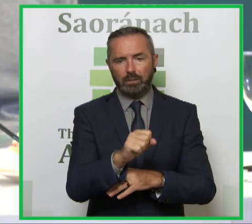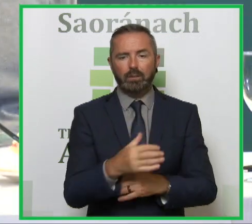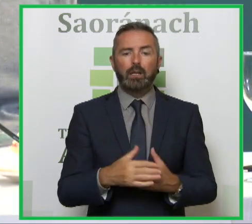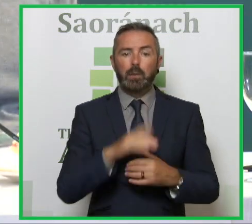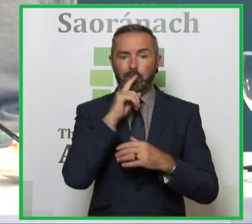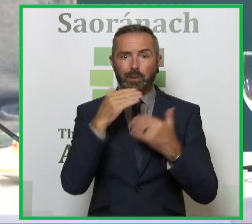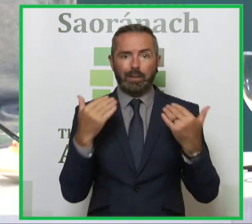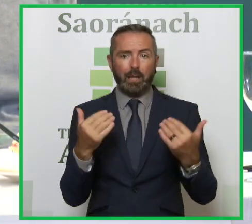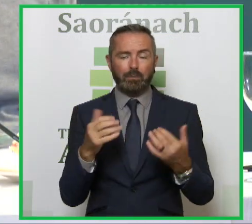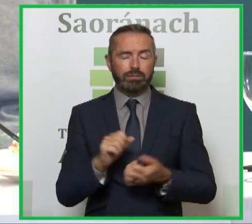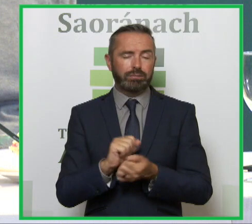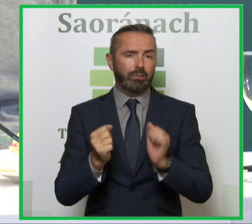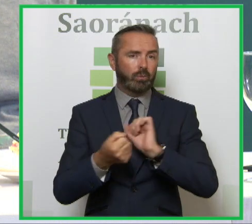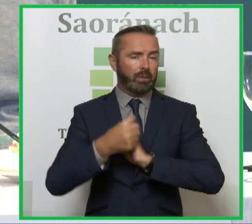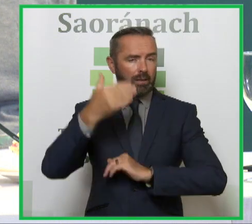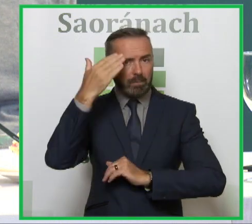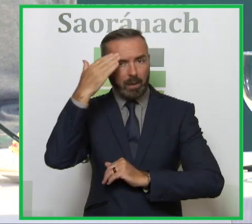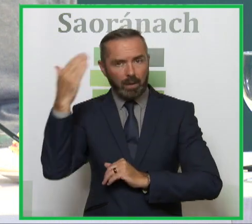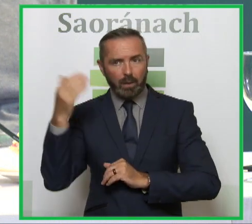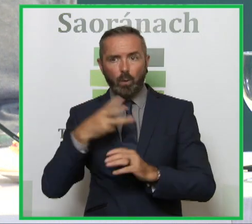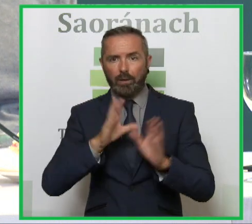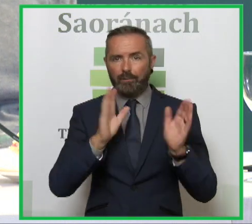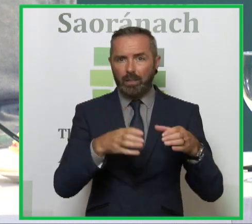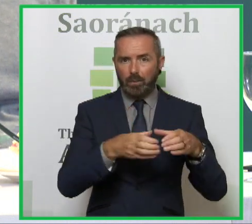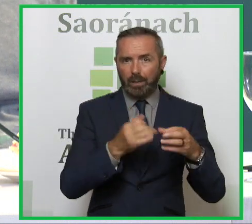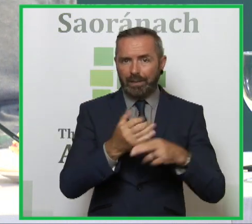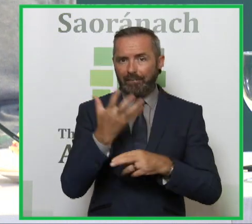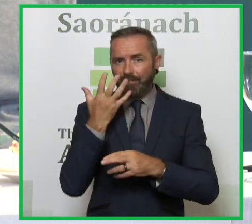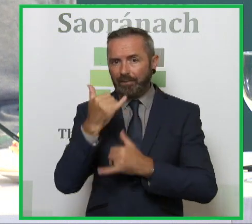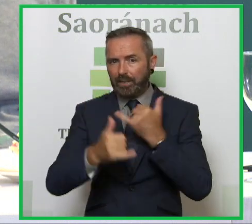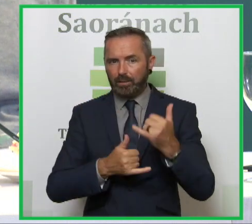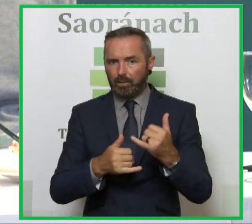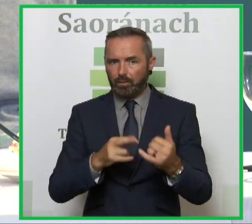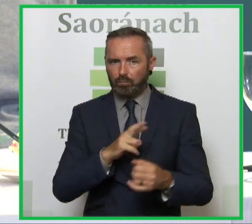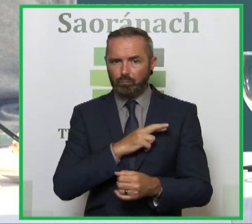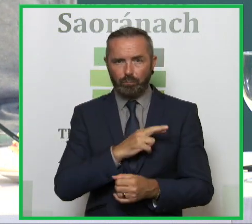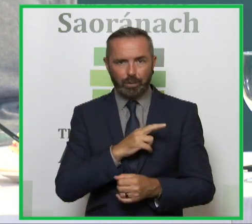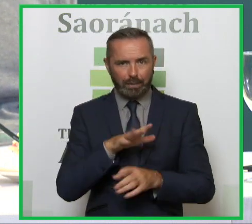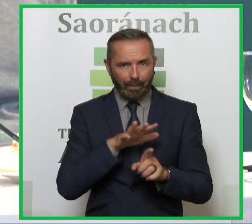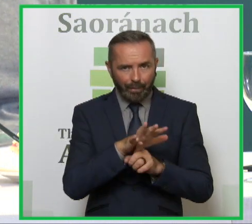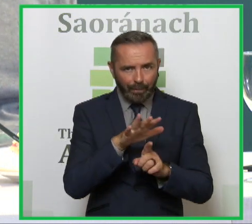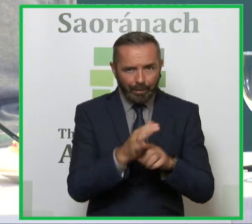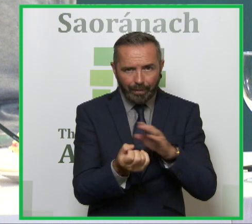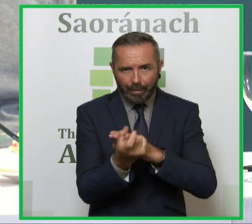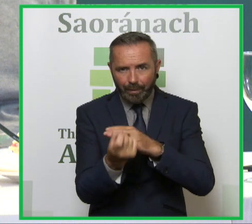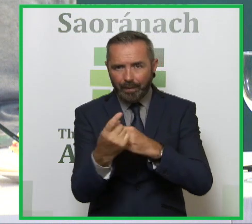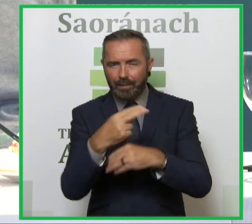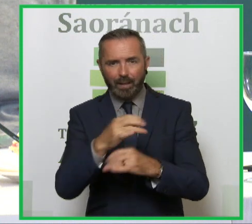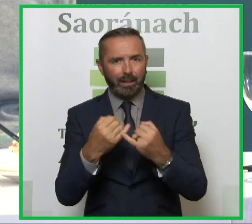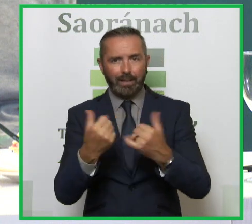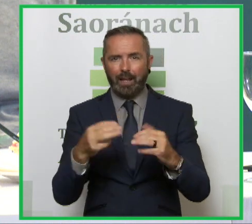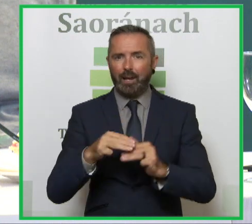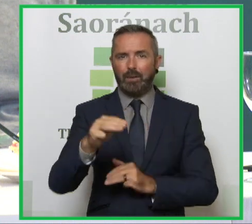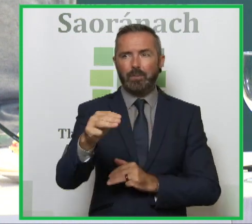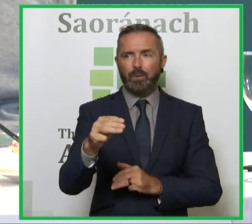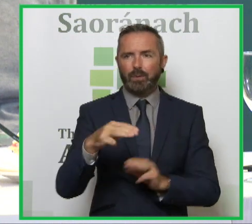jokes. But now, since we all did the module, we're all now in fifth year and it hasn't really come up as like a snickering and laughing. As currently I'm doing a